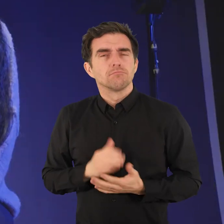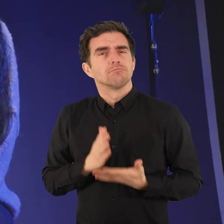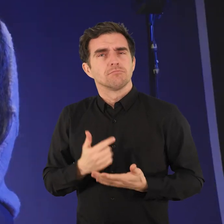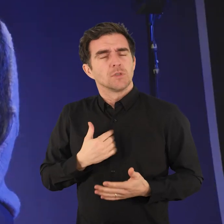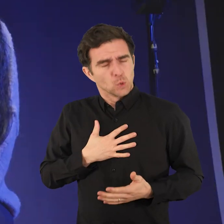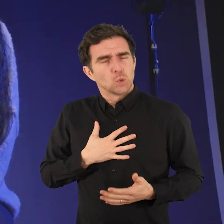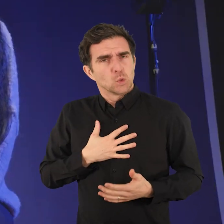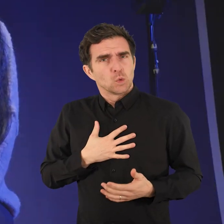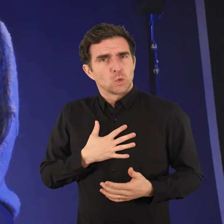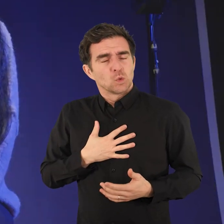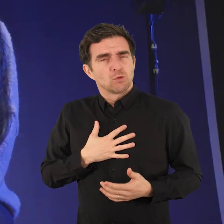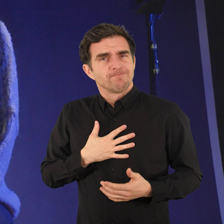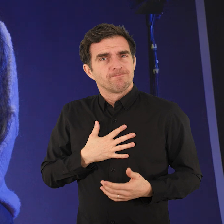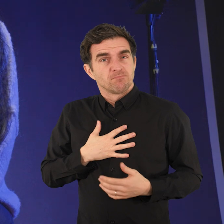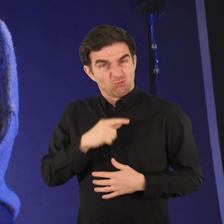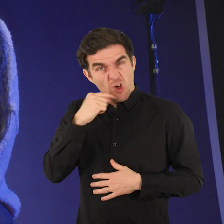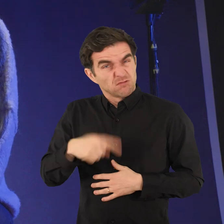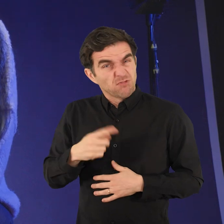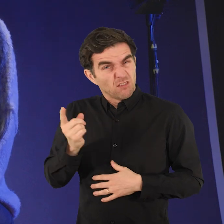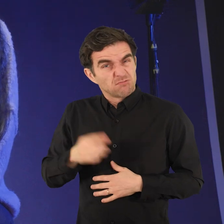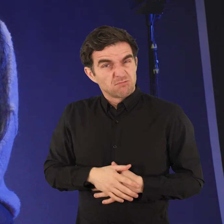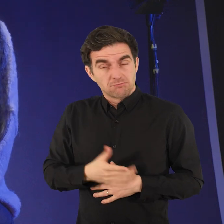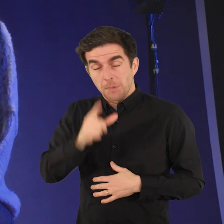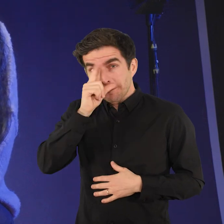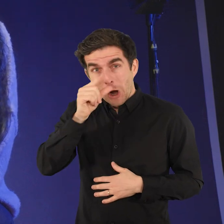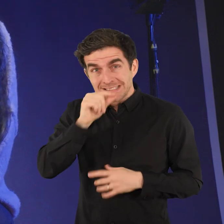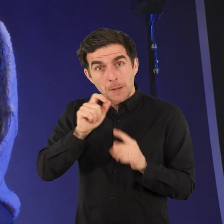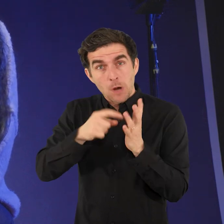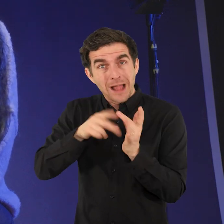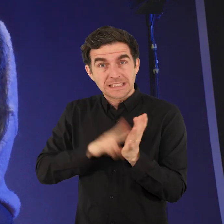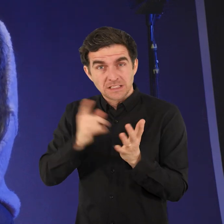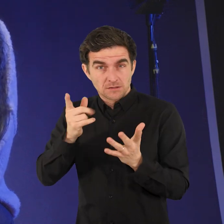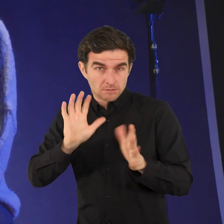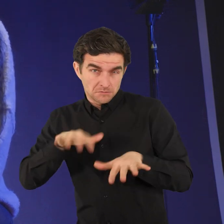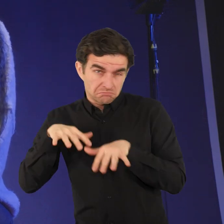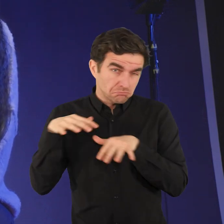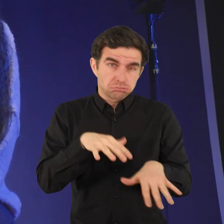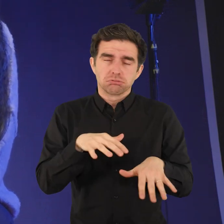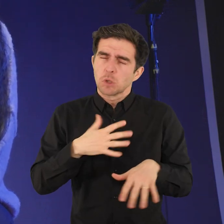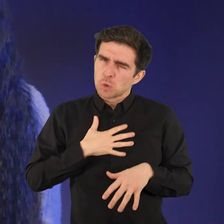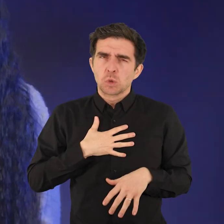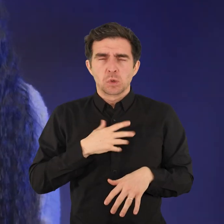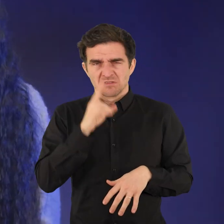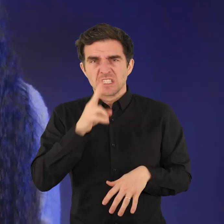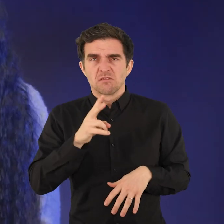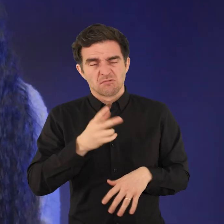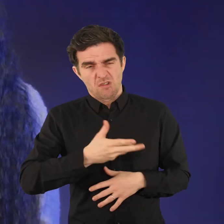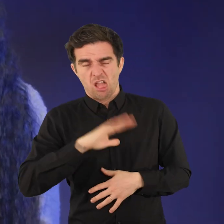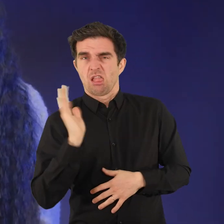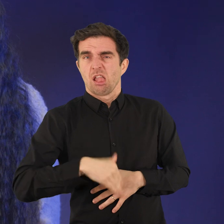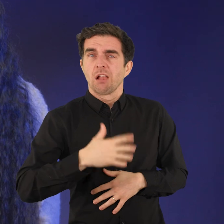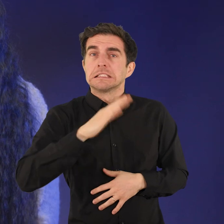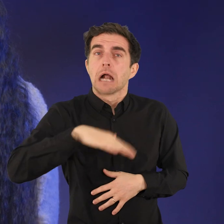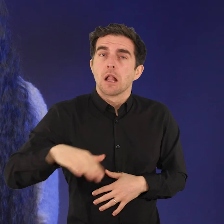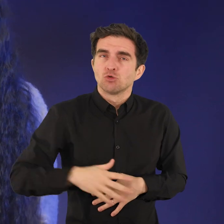that upsets me the most about Russian invasion, about Putin's invasion into Ukraine is him attacking kids and